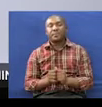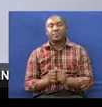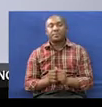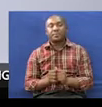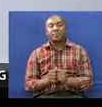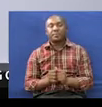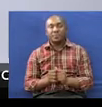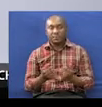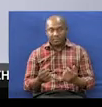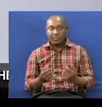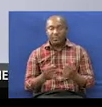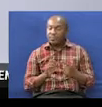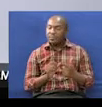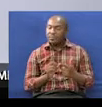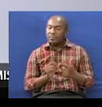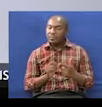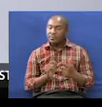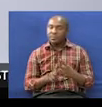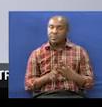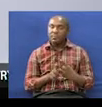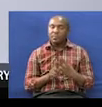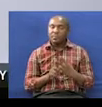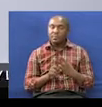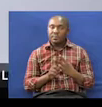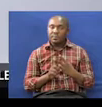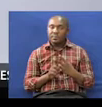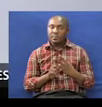another part of the Bunsen burner